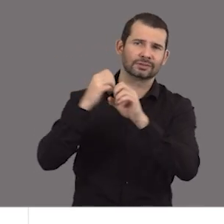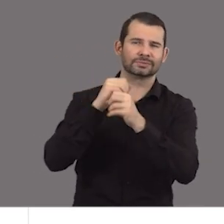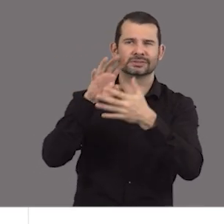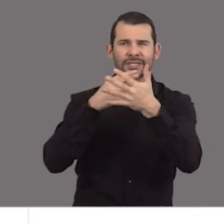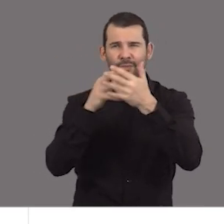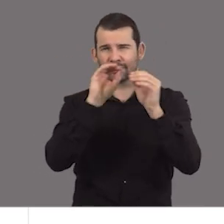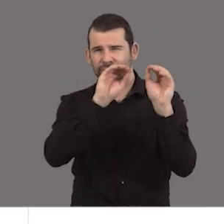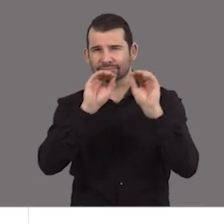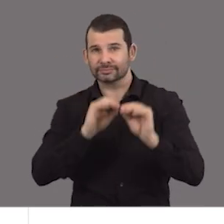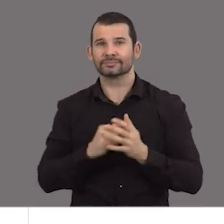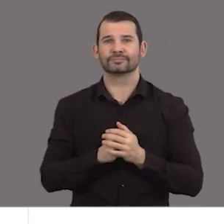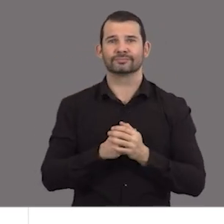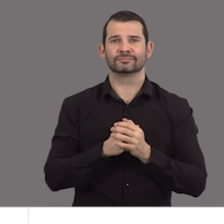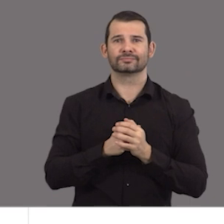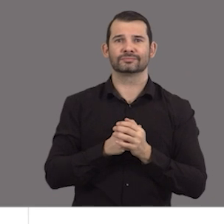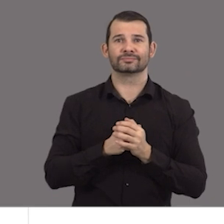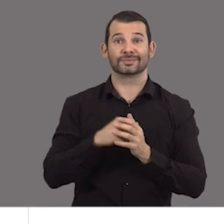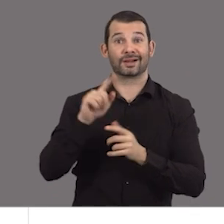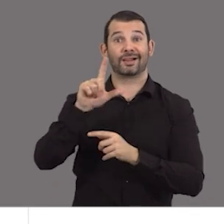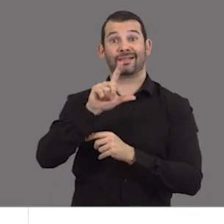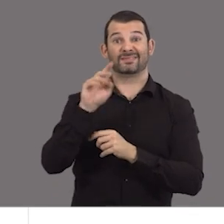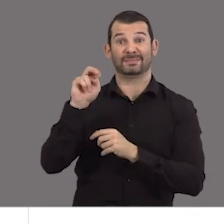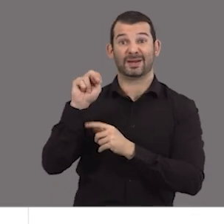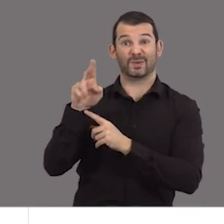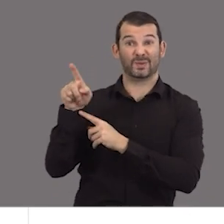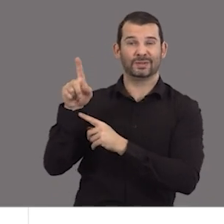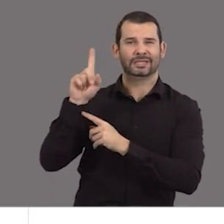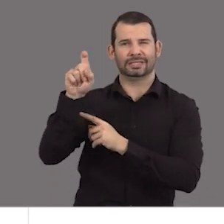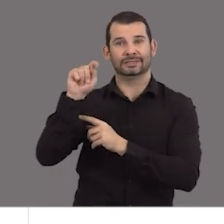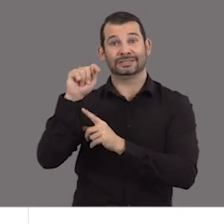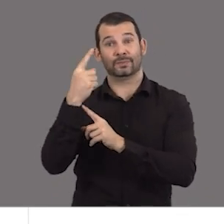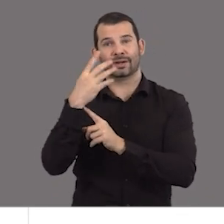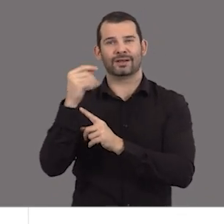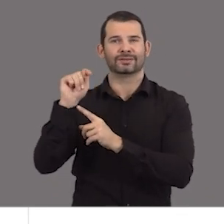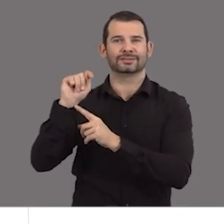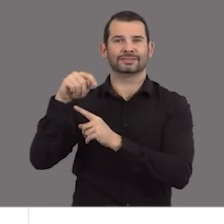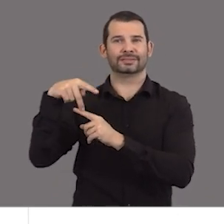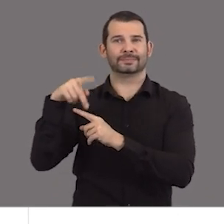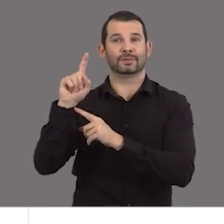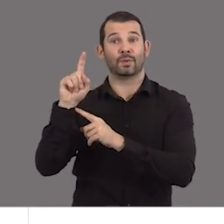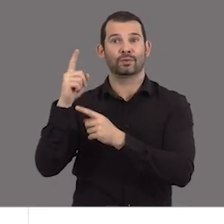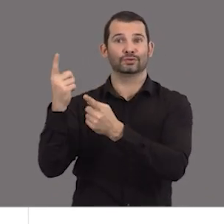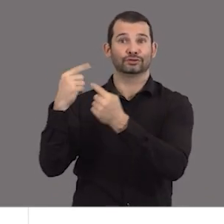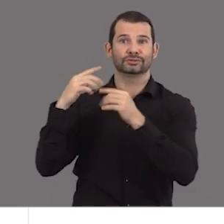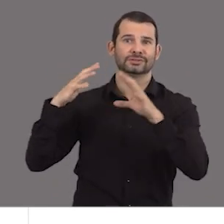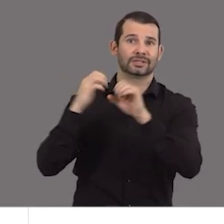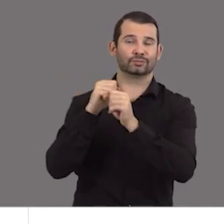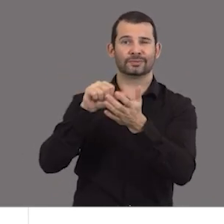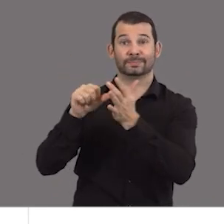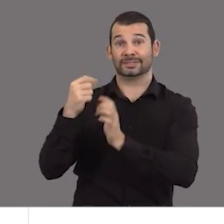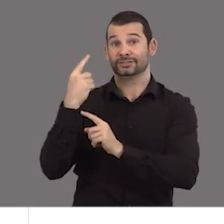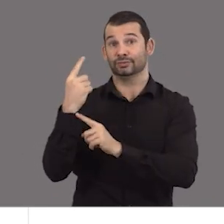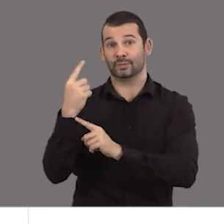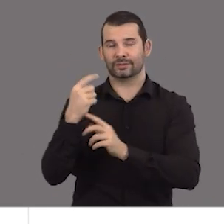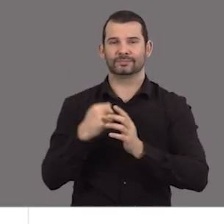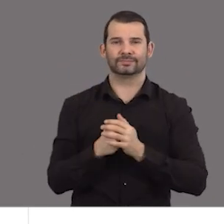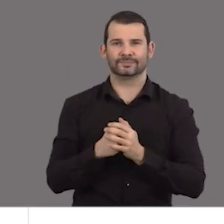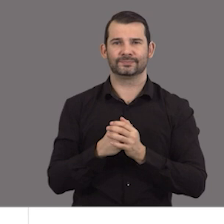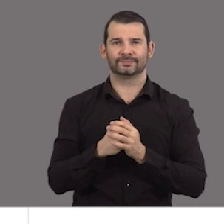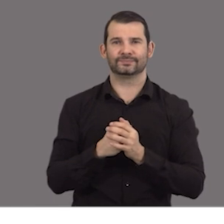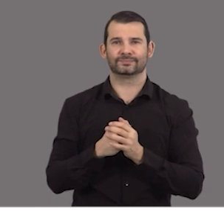and schedules. In the left side menu, click on T1 and TP1 Returns Summary, page 1.